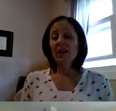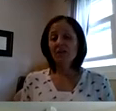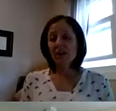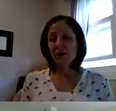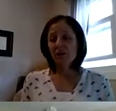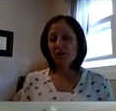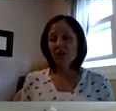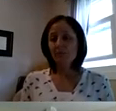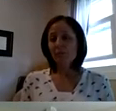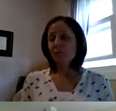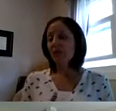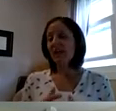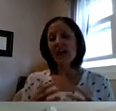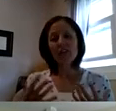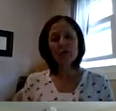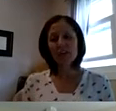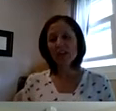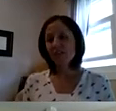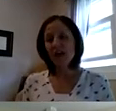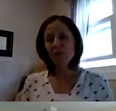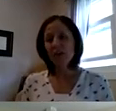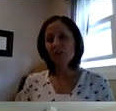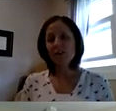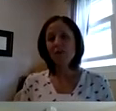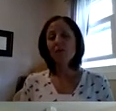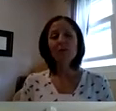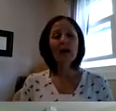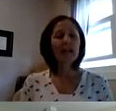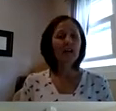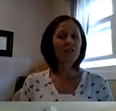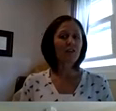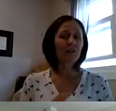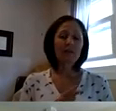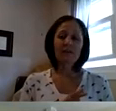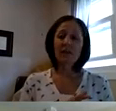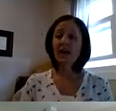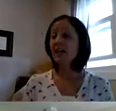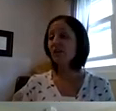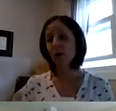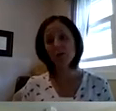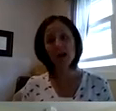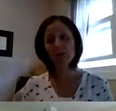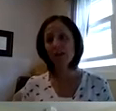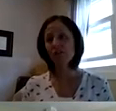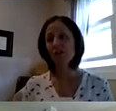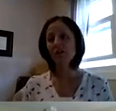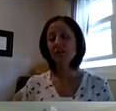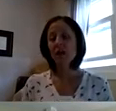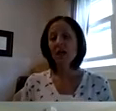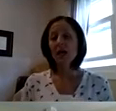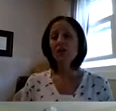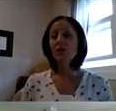The grant evaluation, and as you dig into the application, if you've applied under any of our other